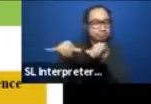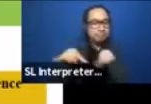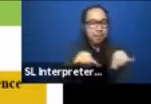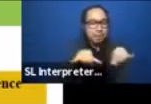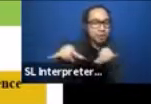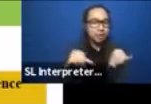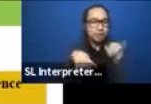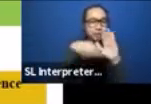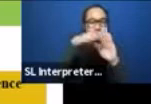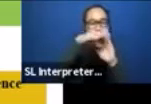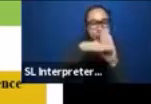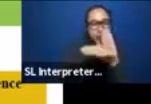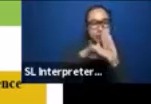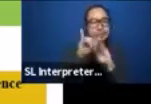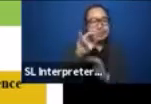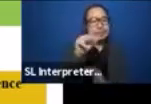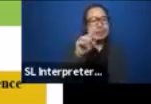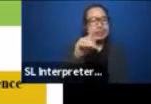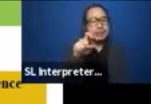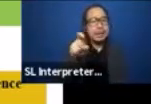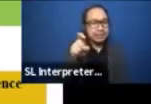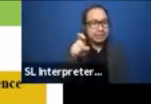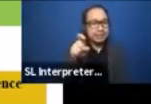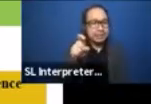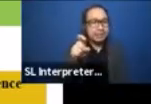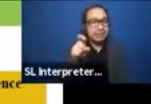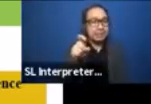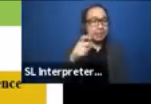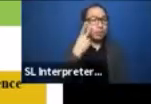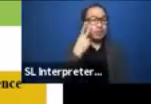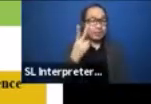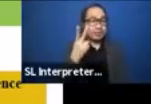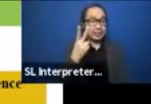index. We found that